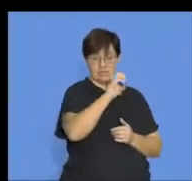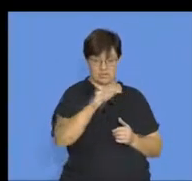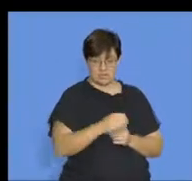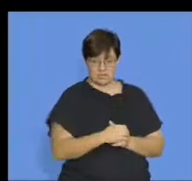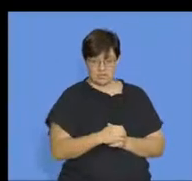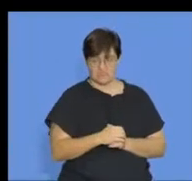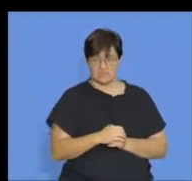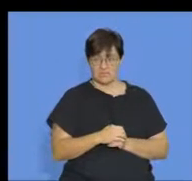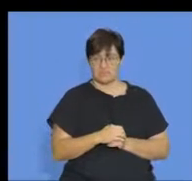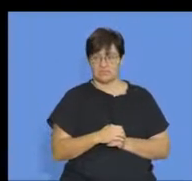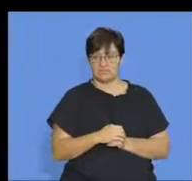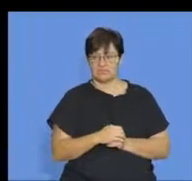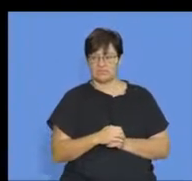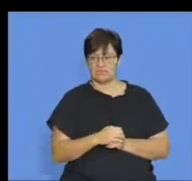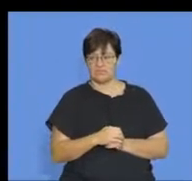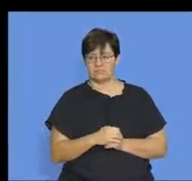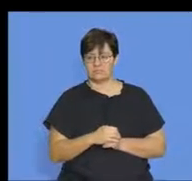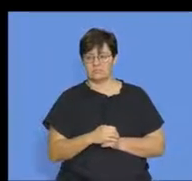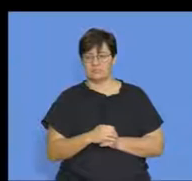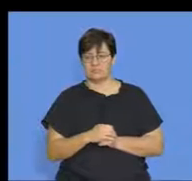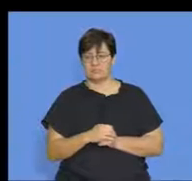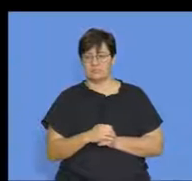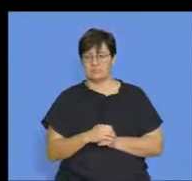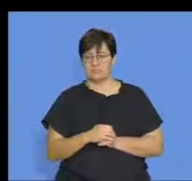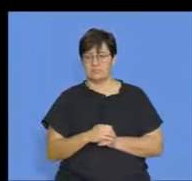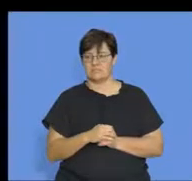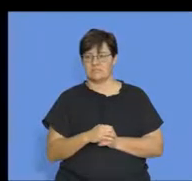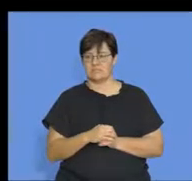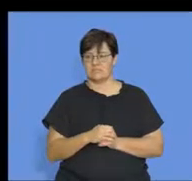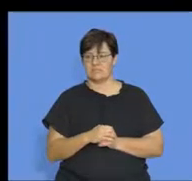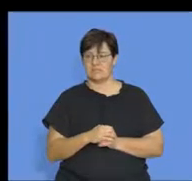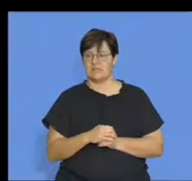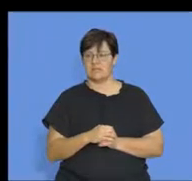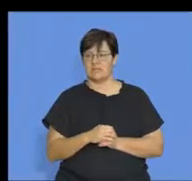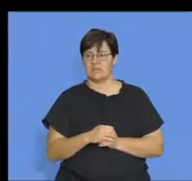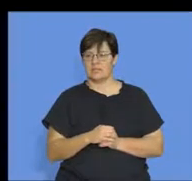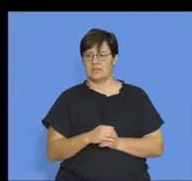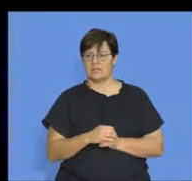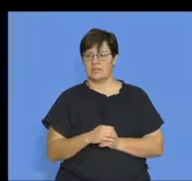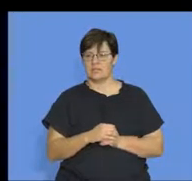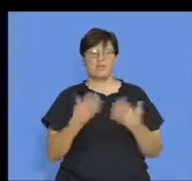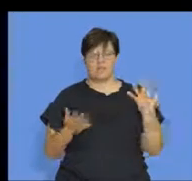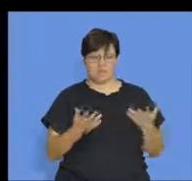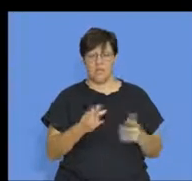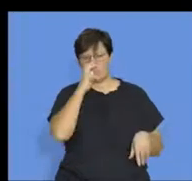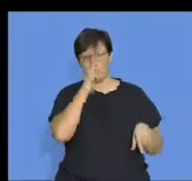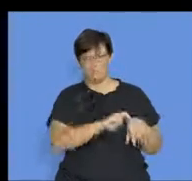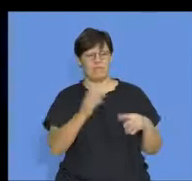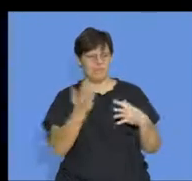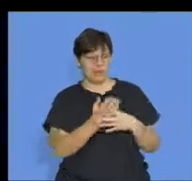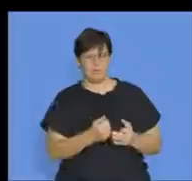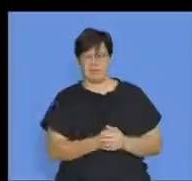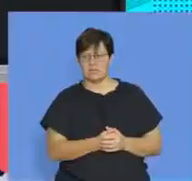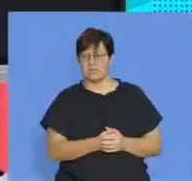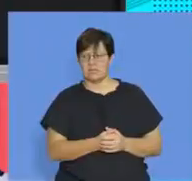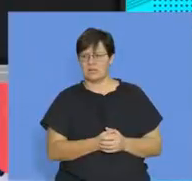that 15,000, okay, let's just go back there. Let me just say that one more time. You know what, guys,